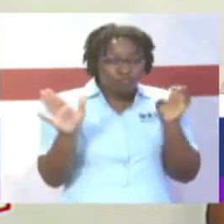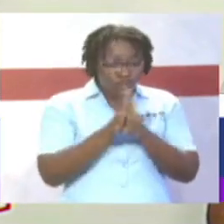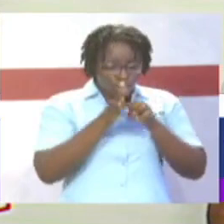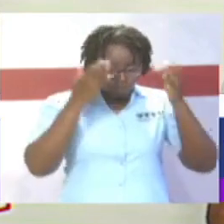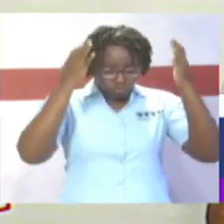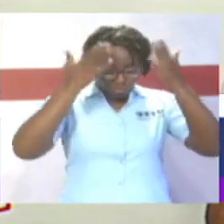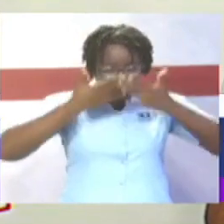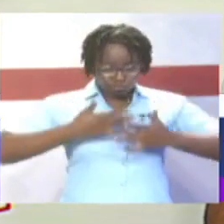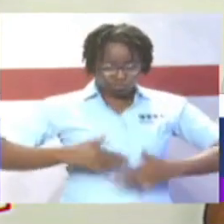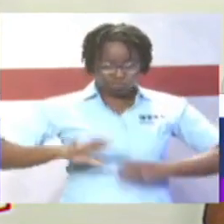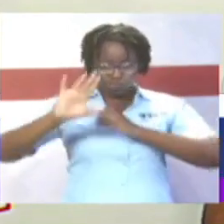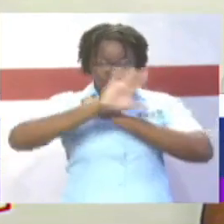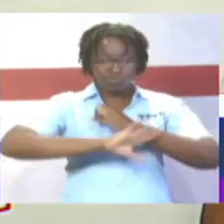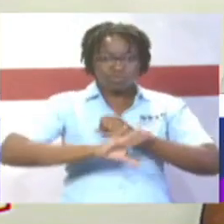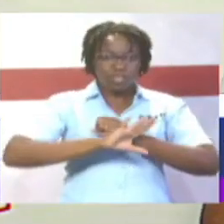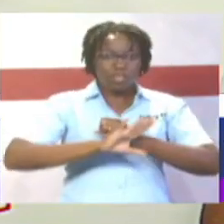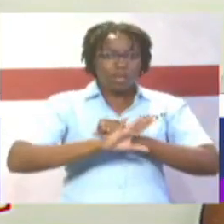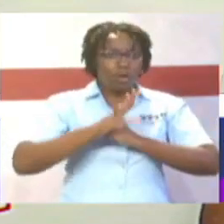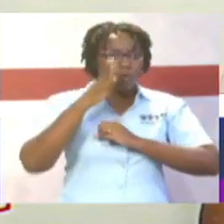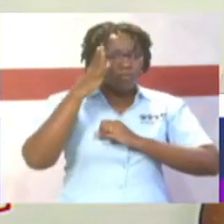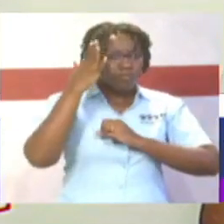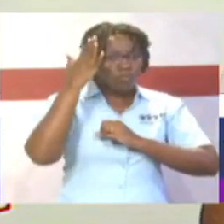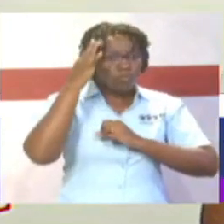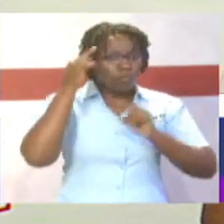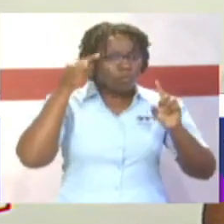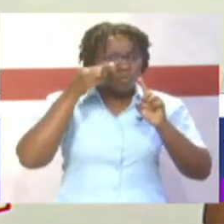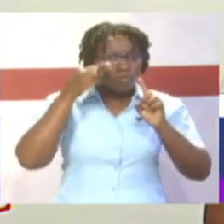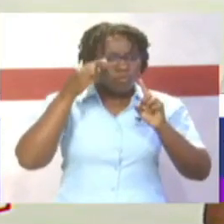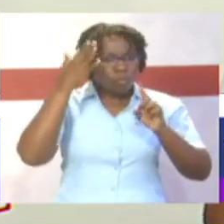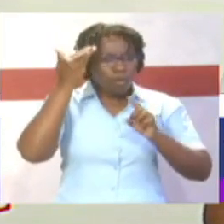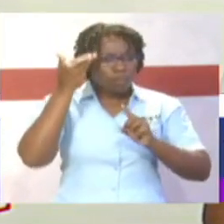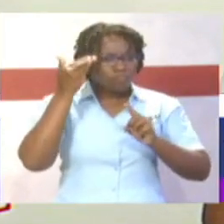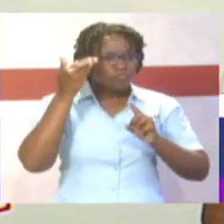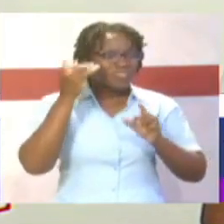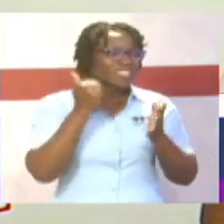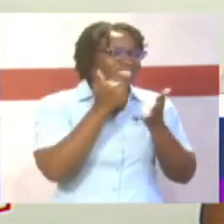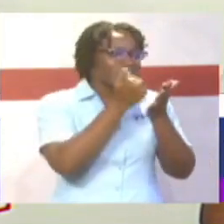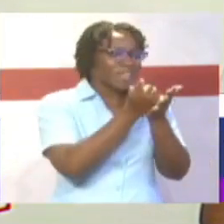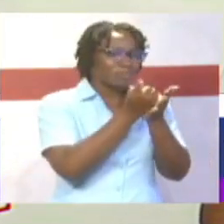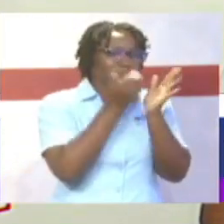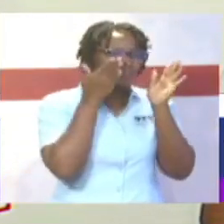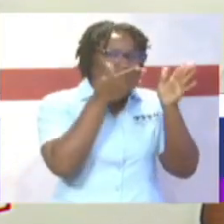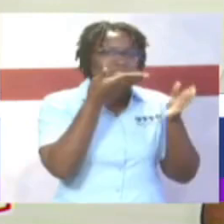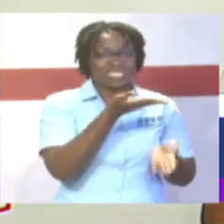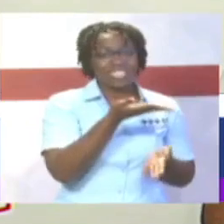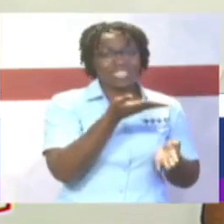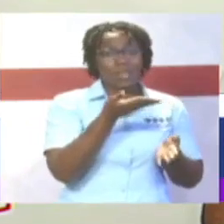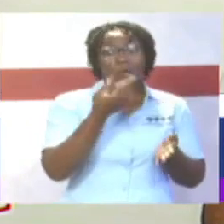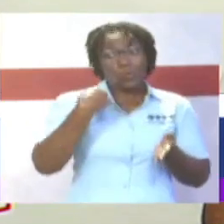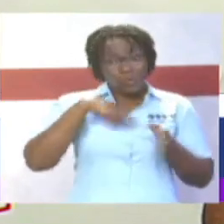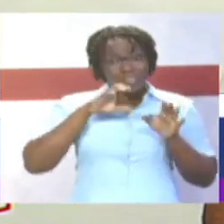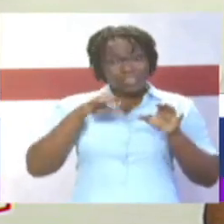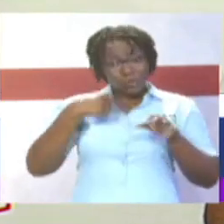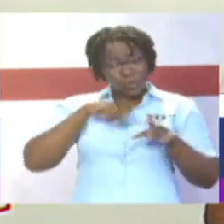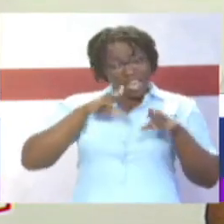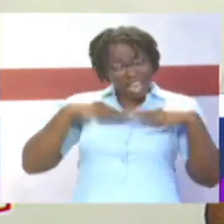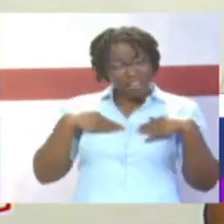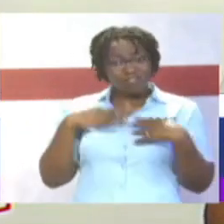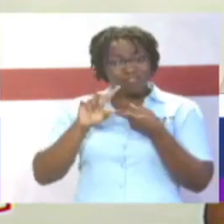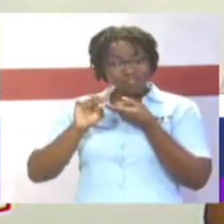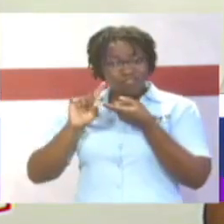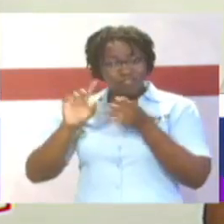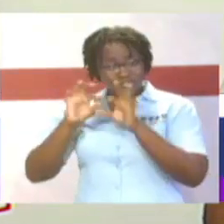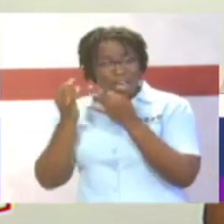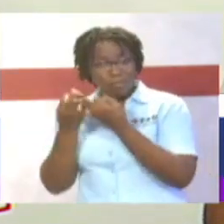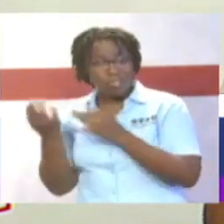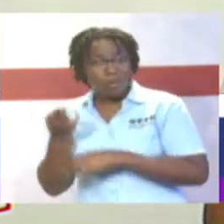the needs of our patients are met. We too have families. Some of us have children at home doing